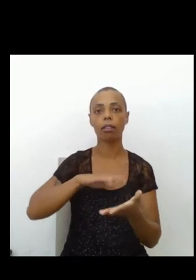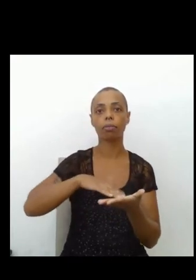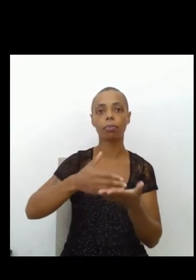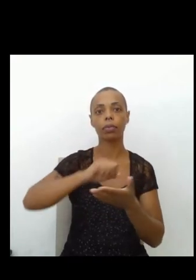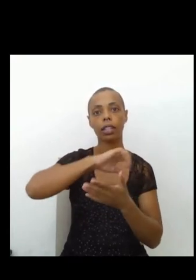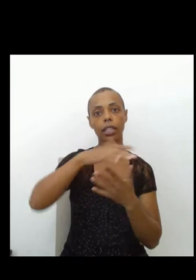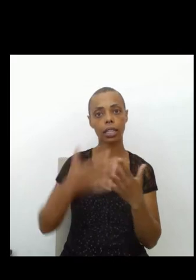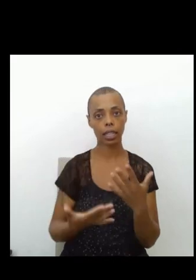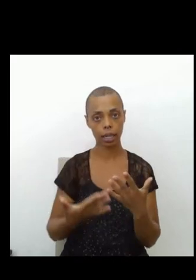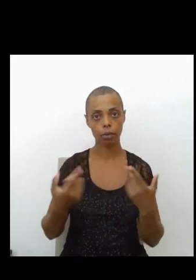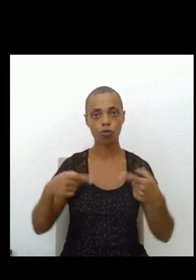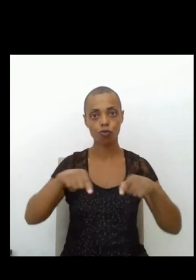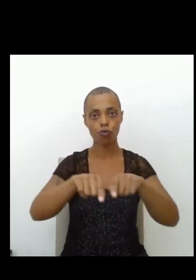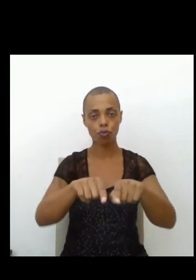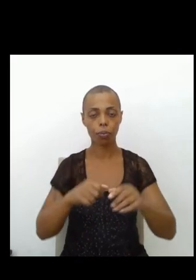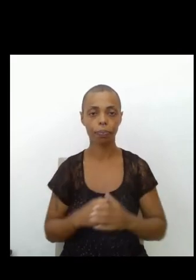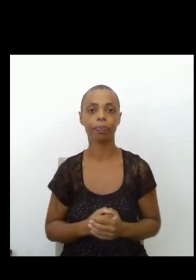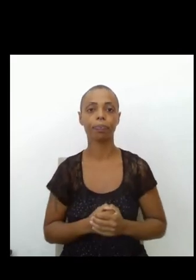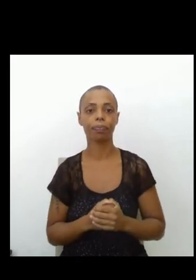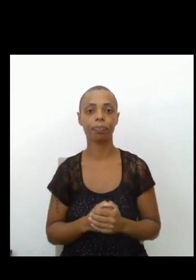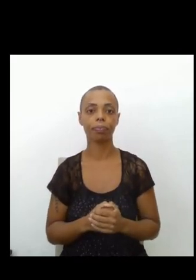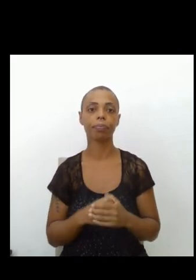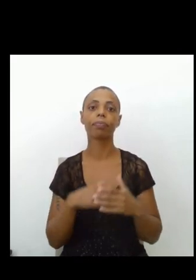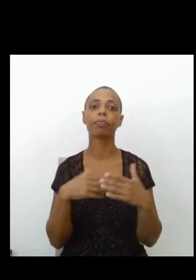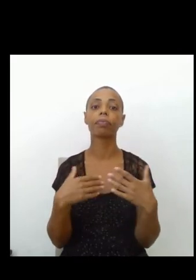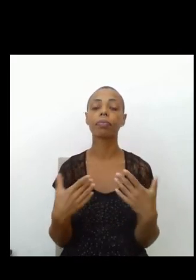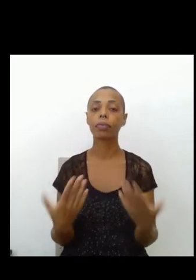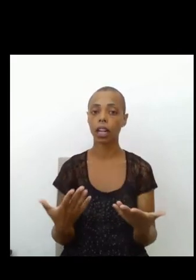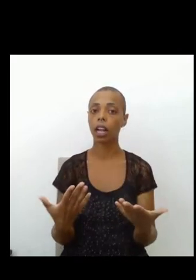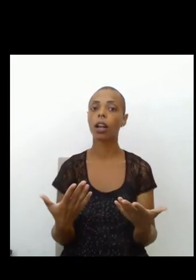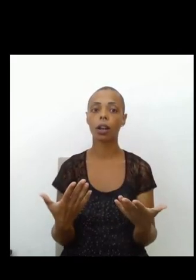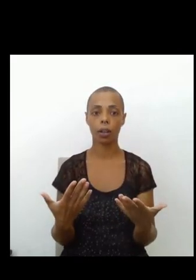also have sign language simultaneous interpretation